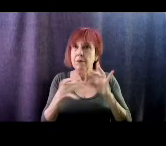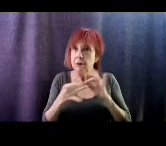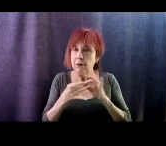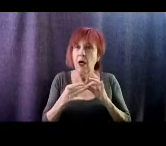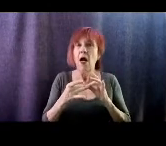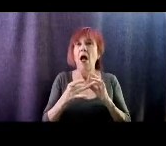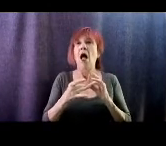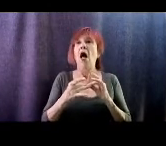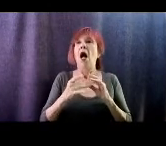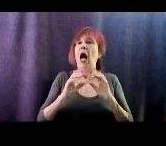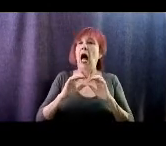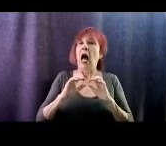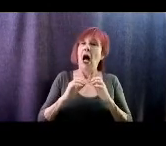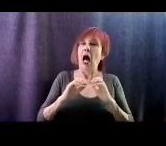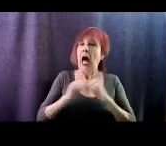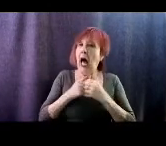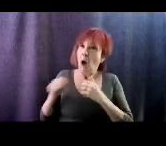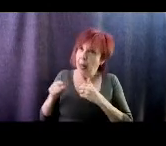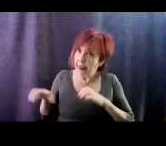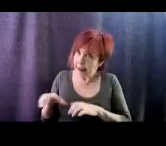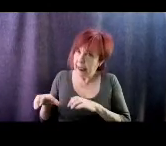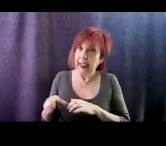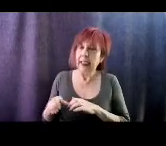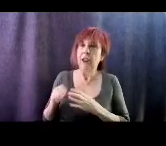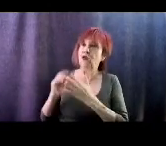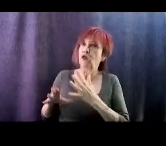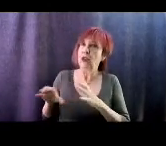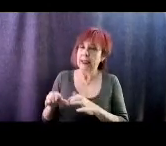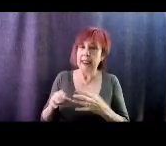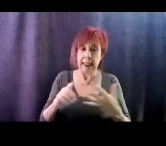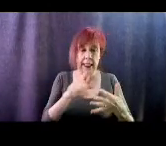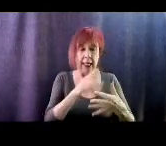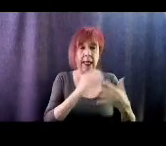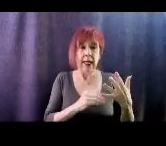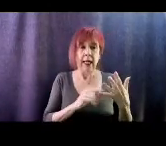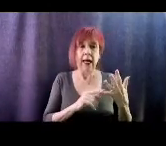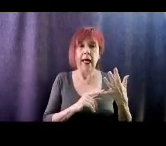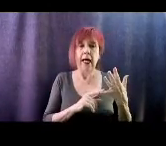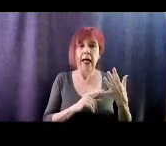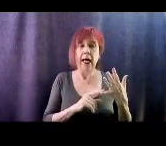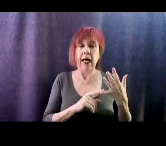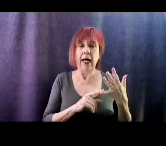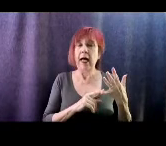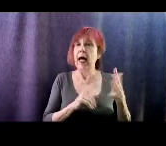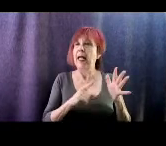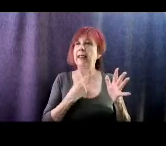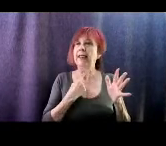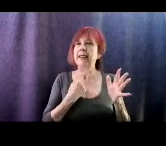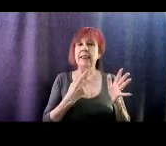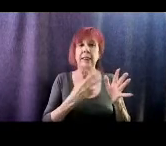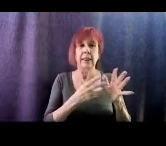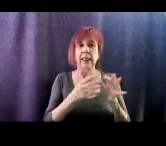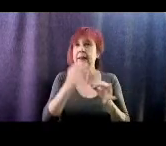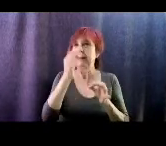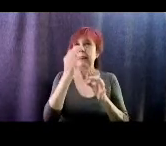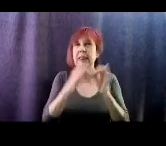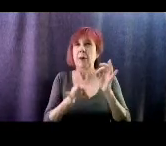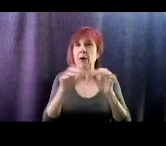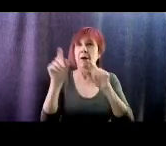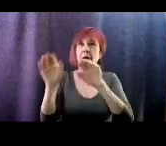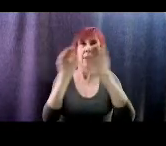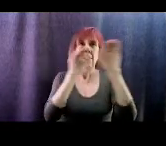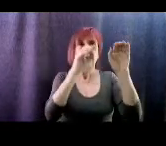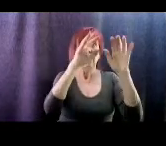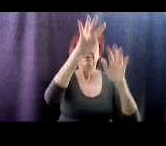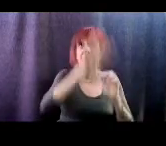it. And then it has just a simple way of charting. The student does this